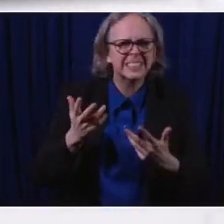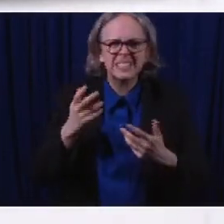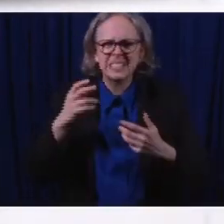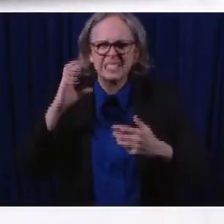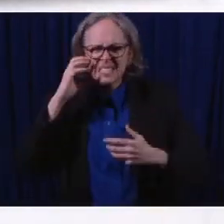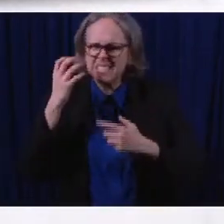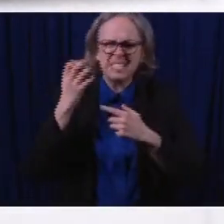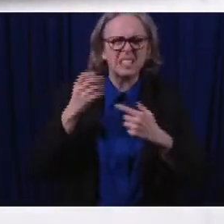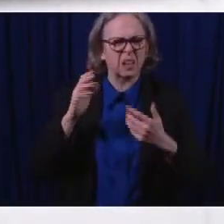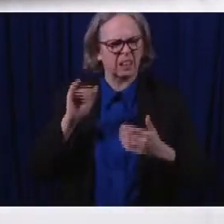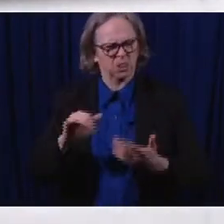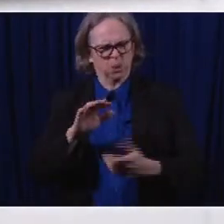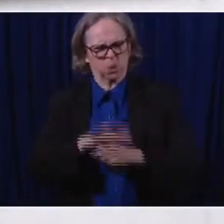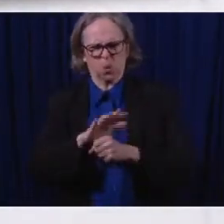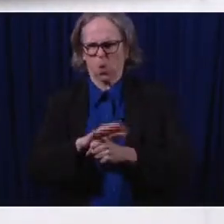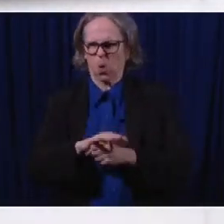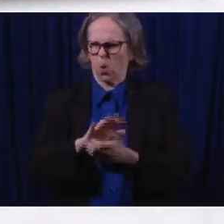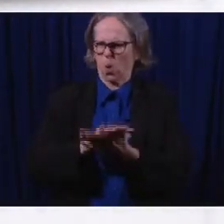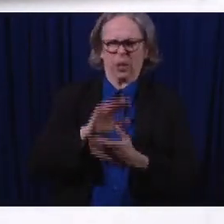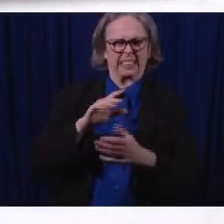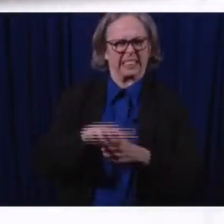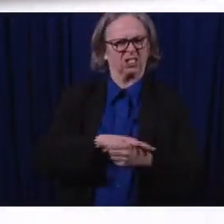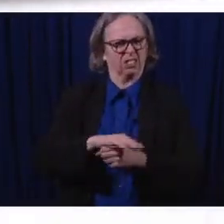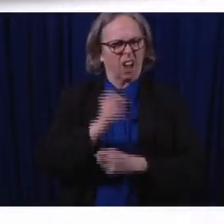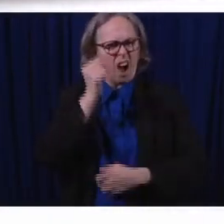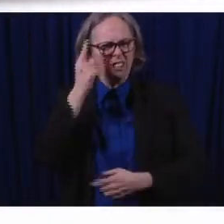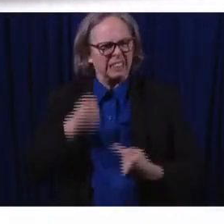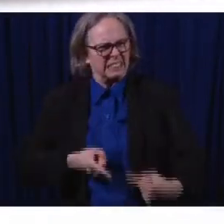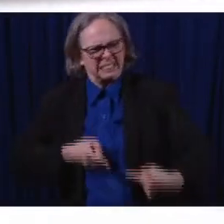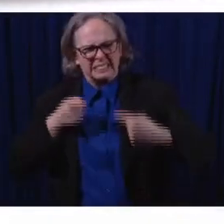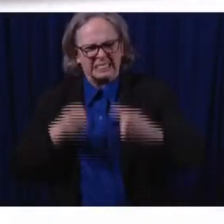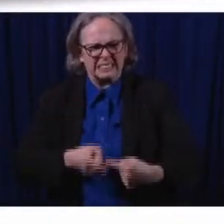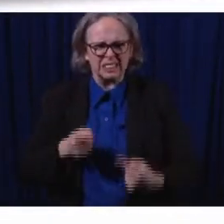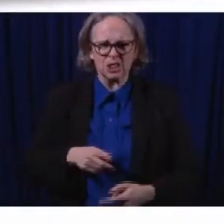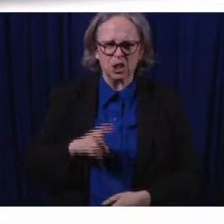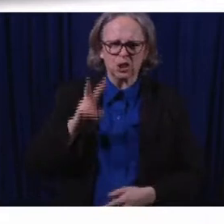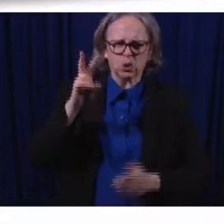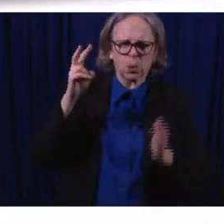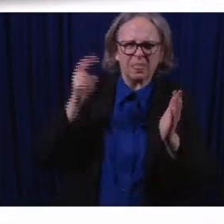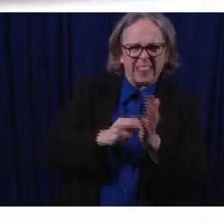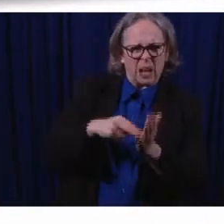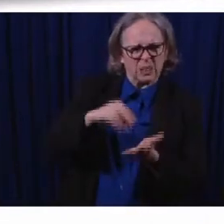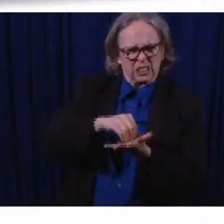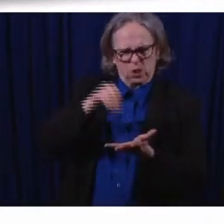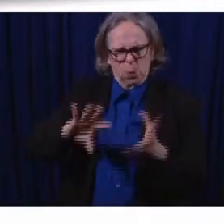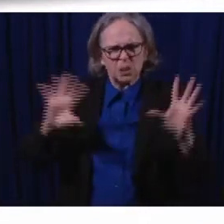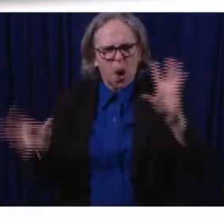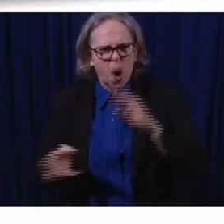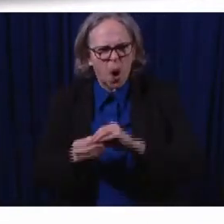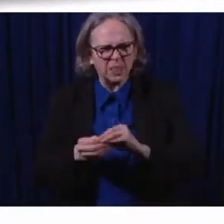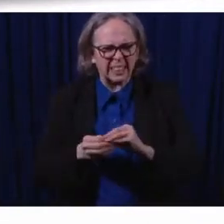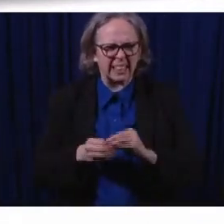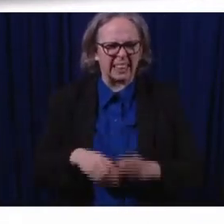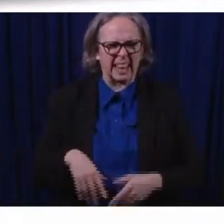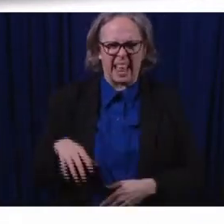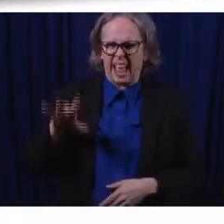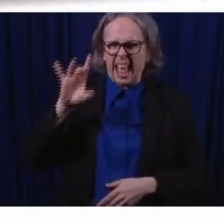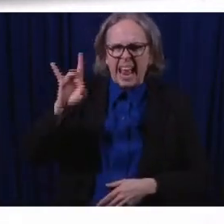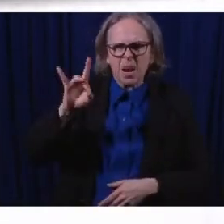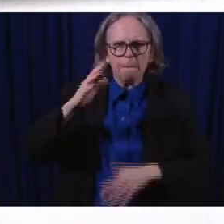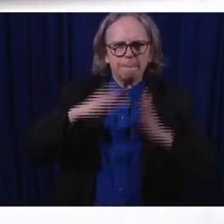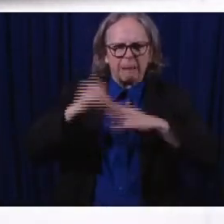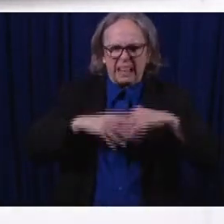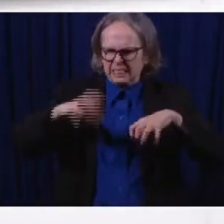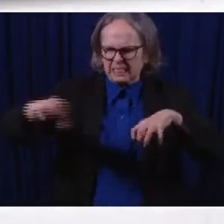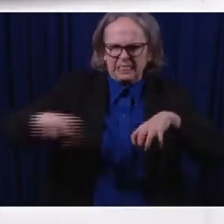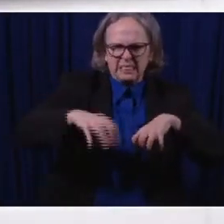noted, there's 2,000 students in the district, but they have 8 buildings, and the size of the school district is